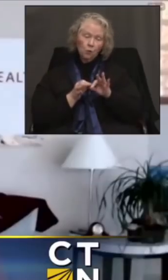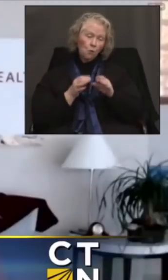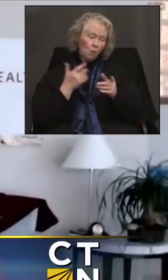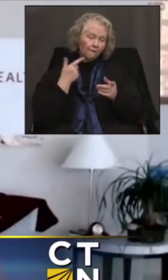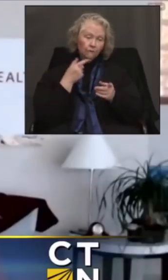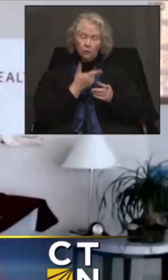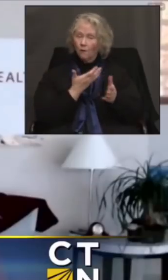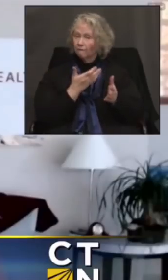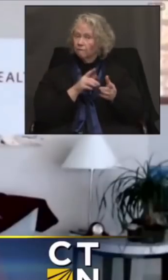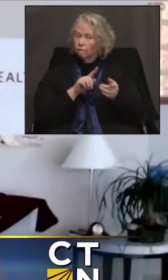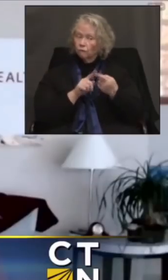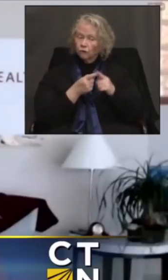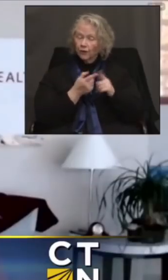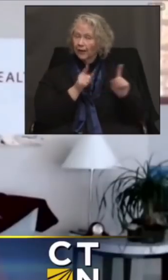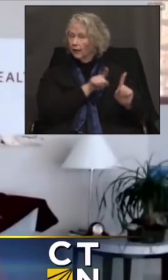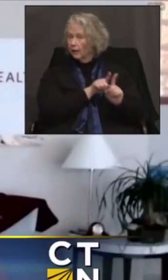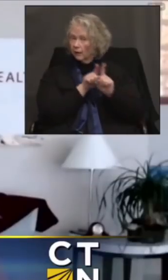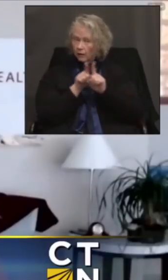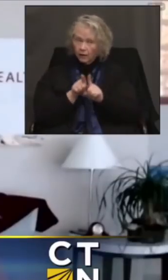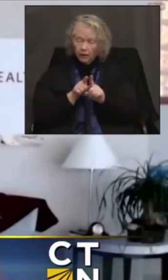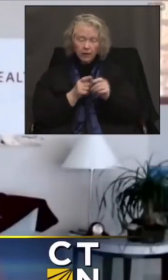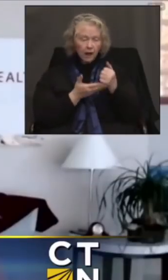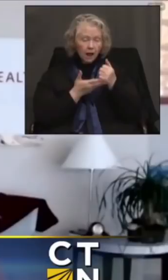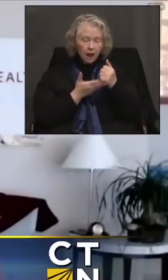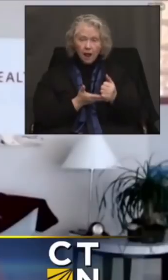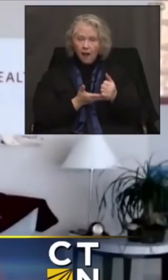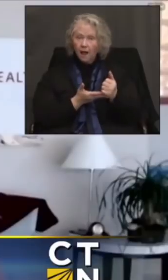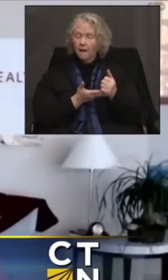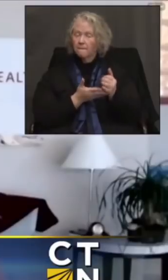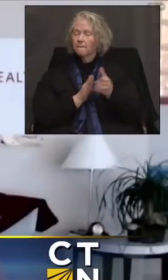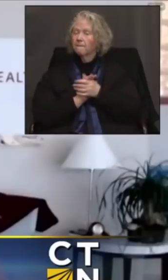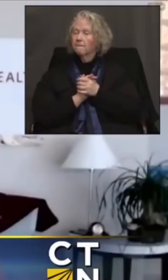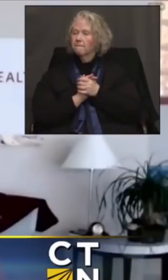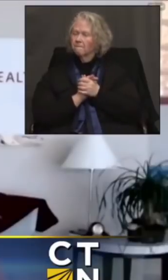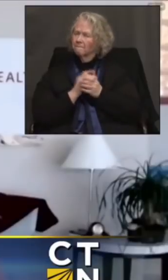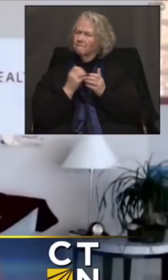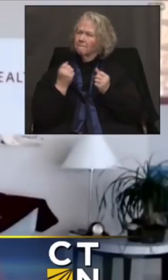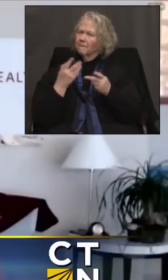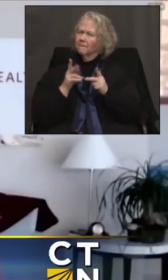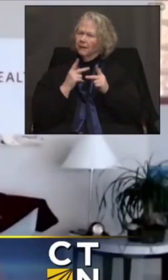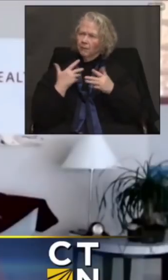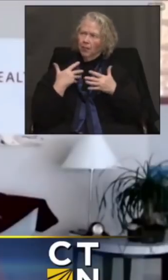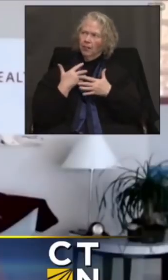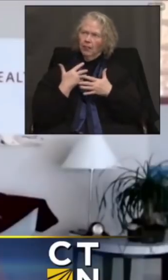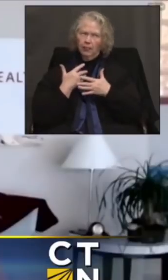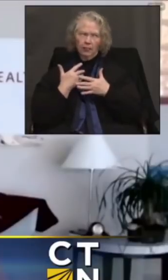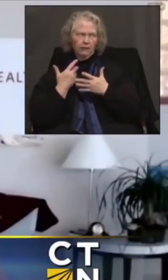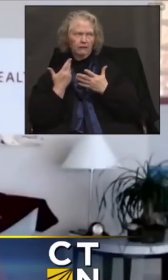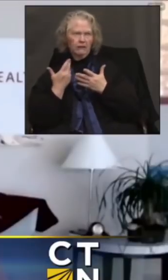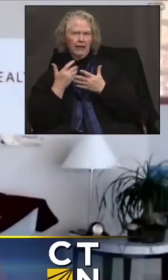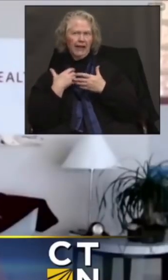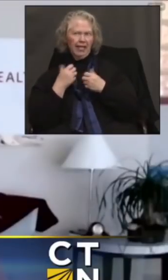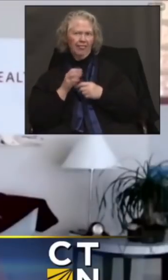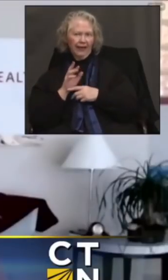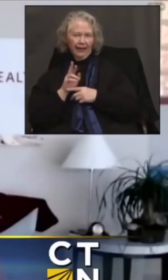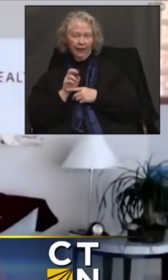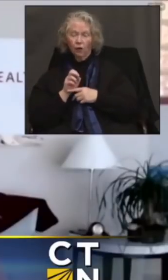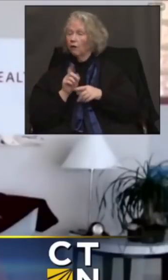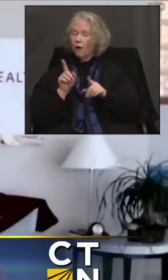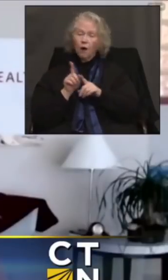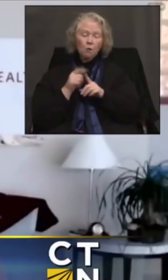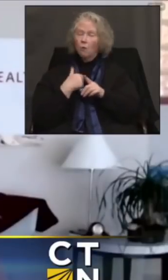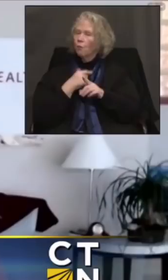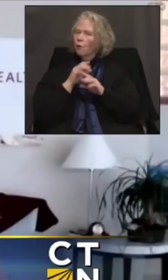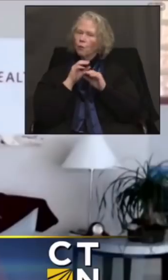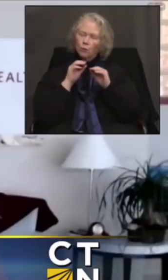someone who will help you navigate the healthcare system, which can often be frightening. No appointment necessary. That's why we hold